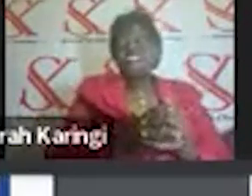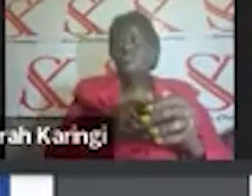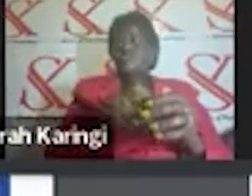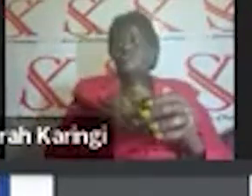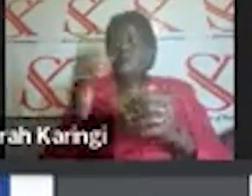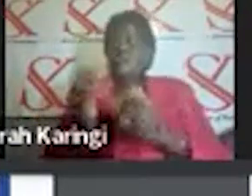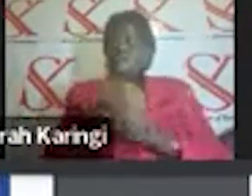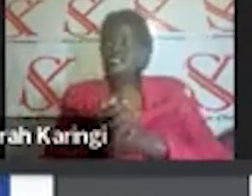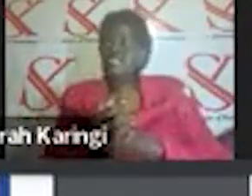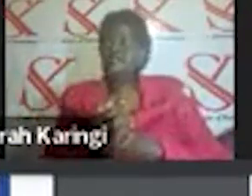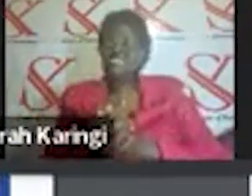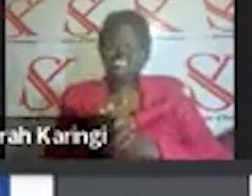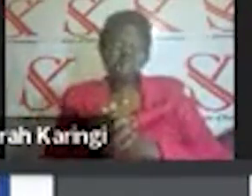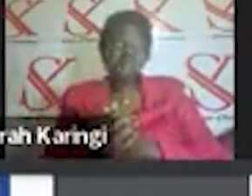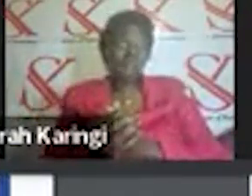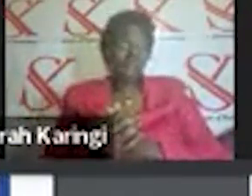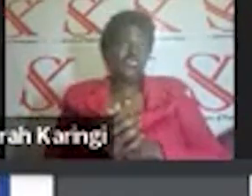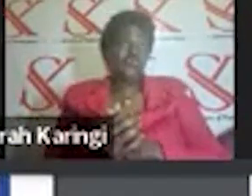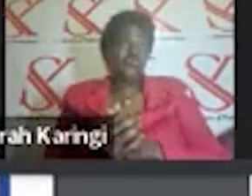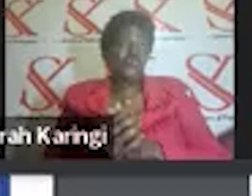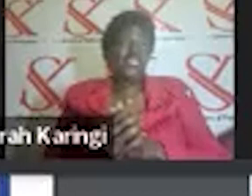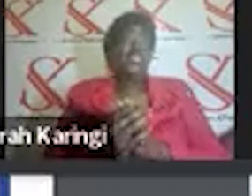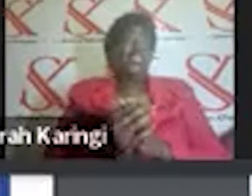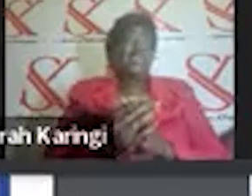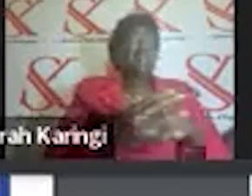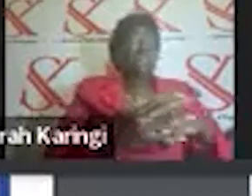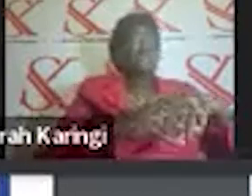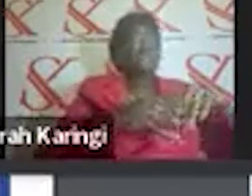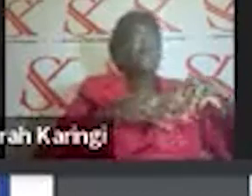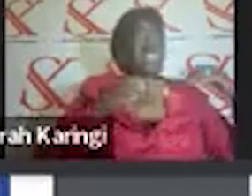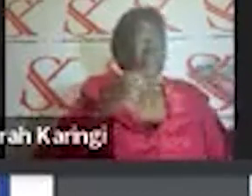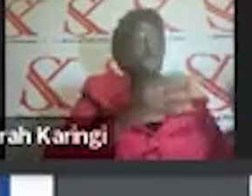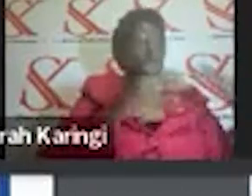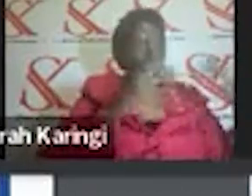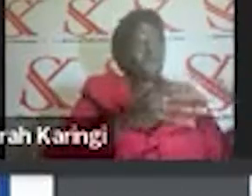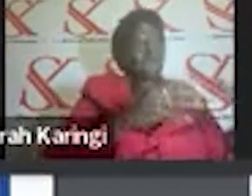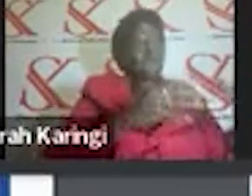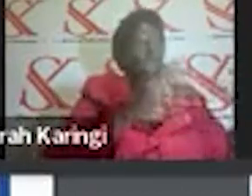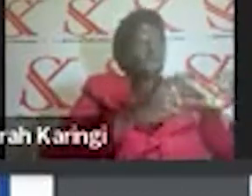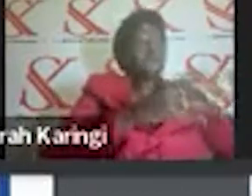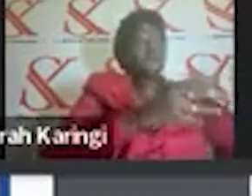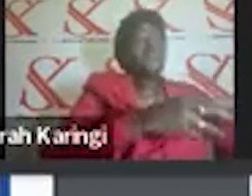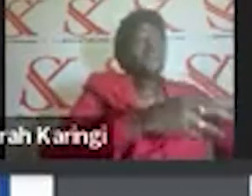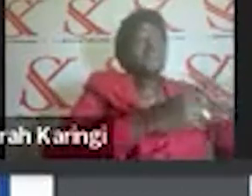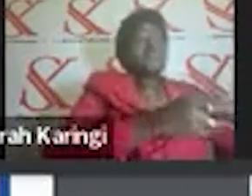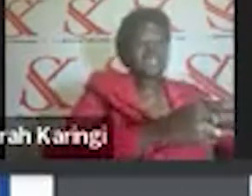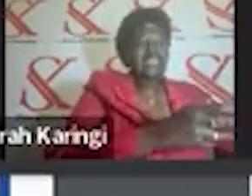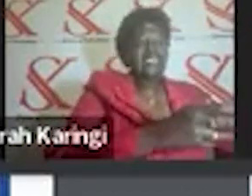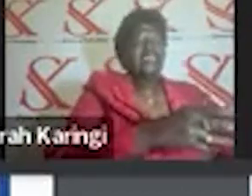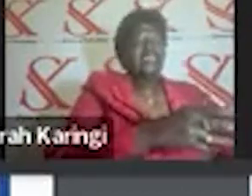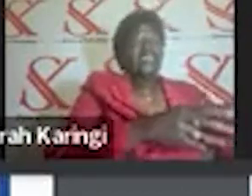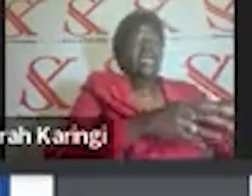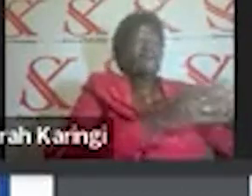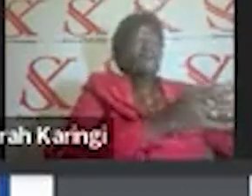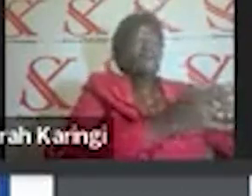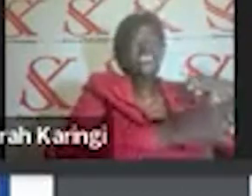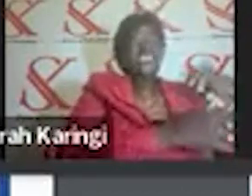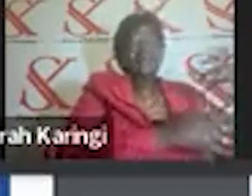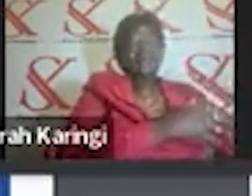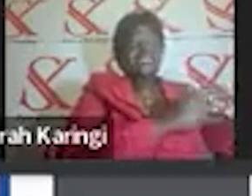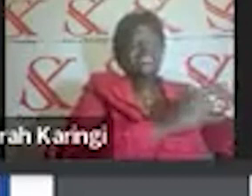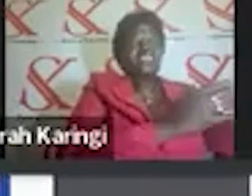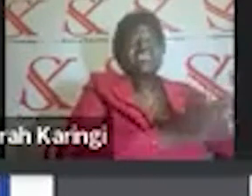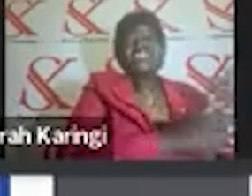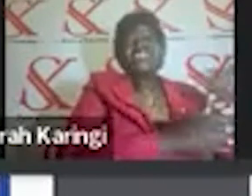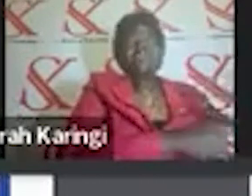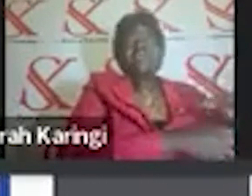want training, you have staff that are maybe not doing so well. I've also been able to train my own people in our businesses how to scale